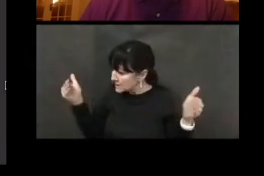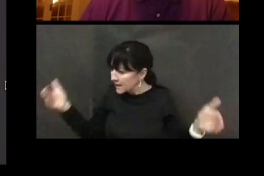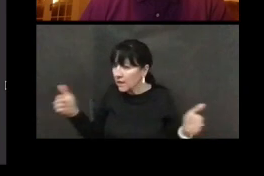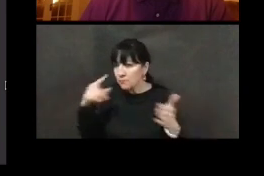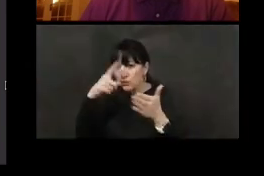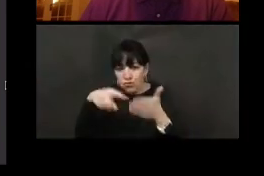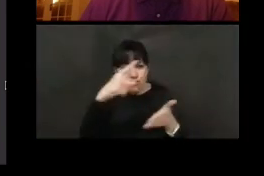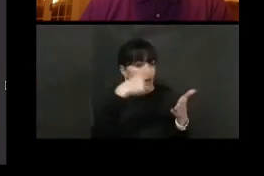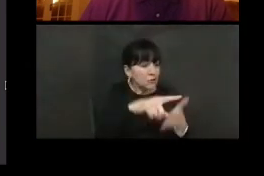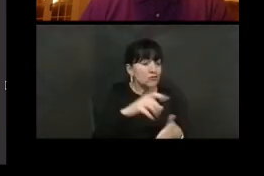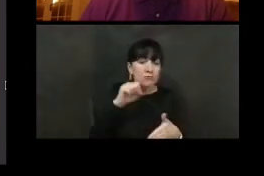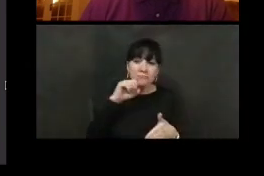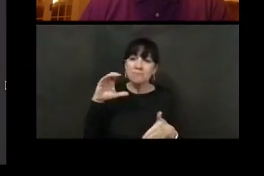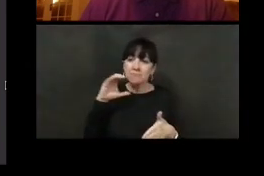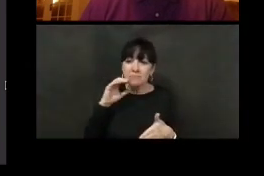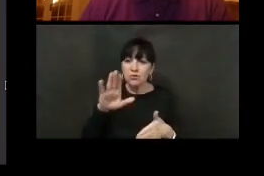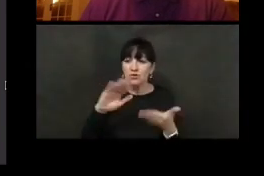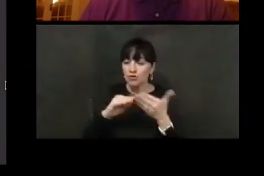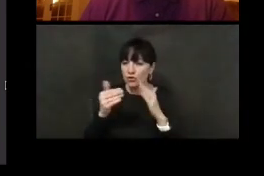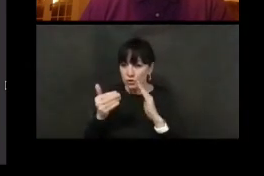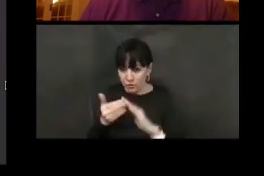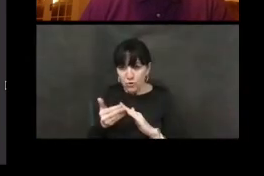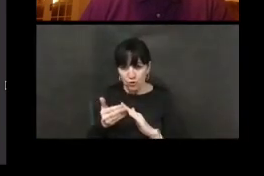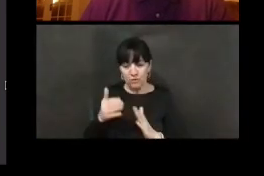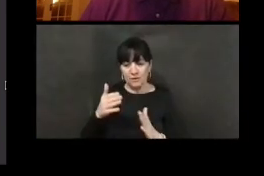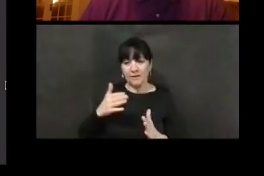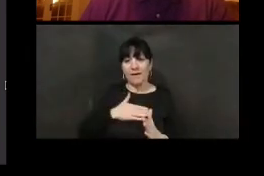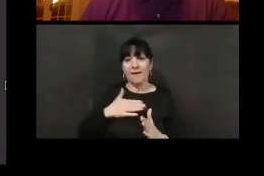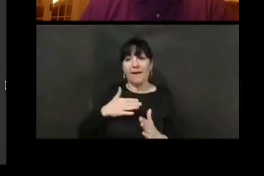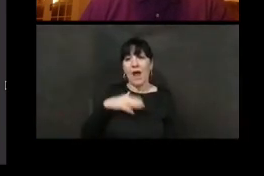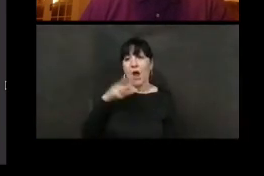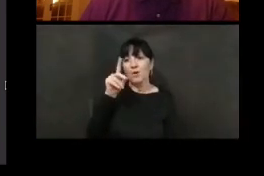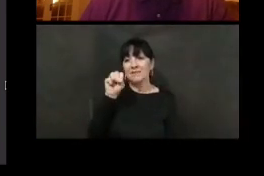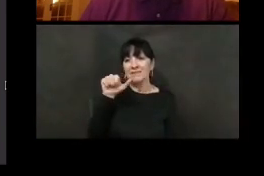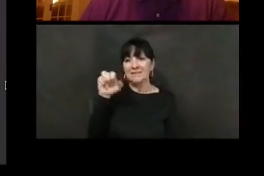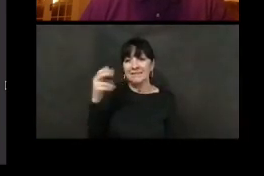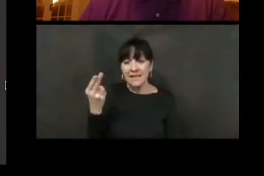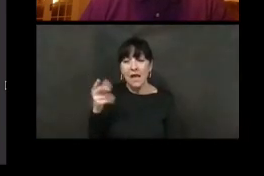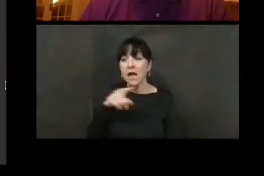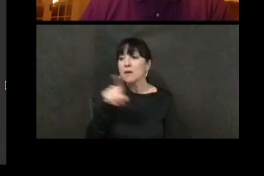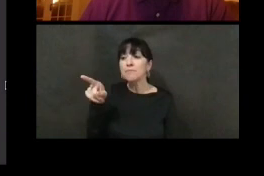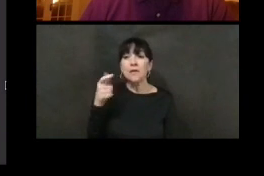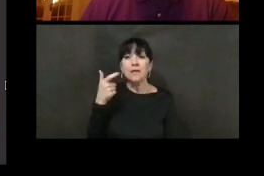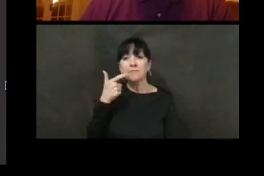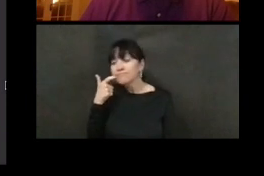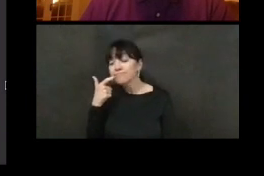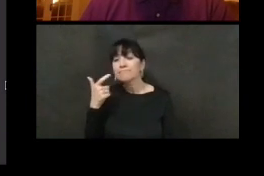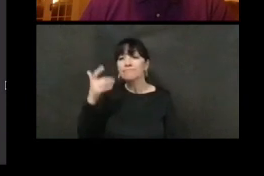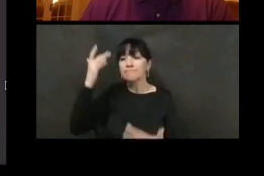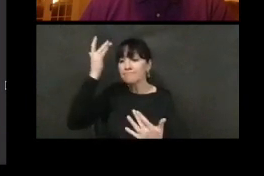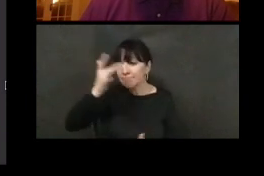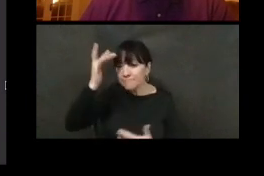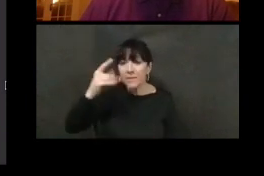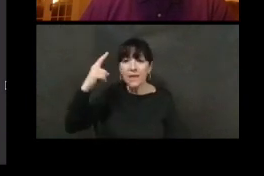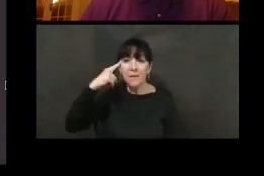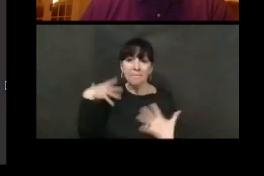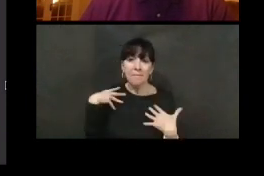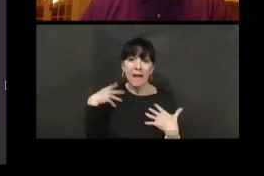community and our most vulnerable. Our Department of Substance Abuse and Mental Health has ready free telehealth services, as do a number